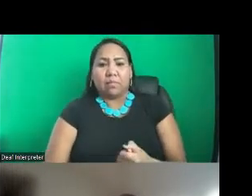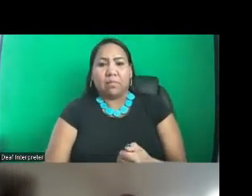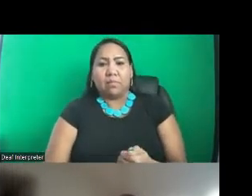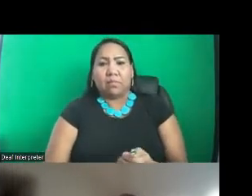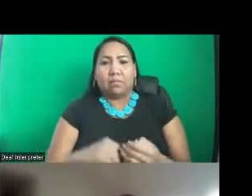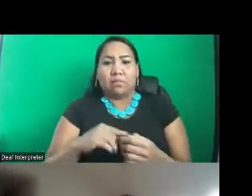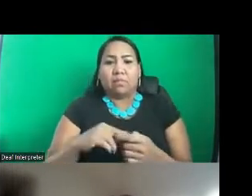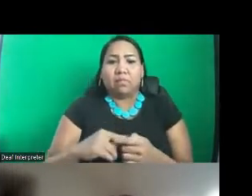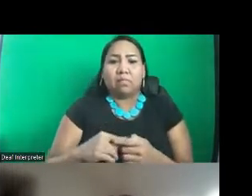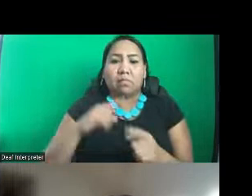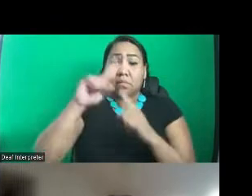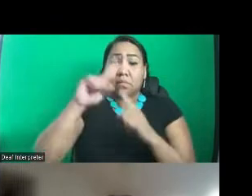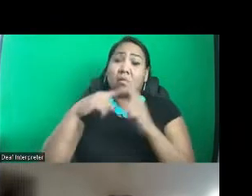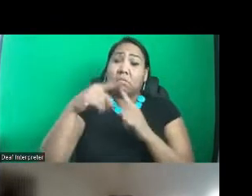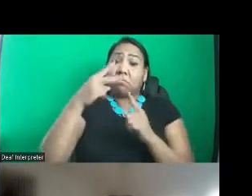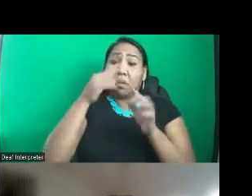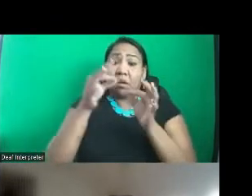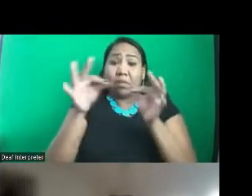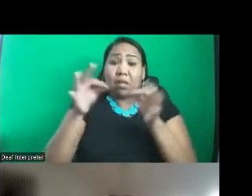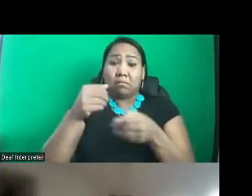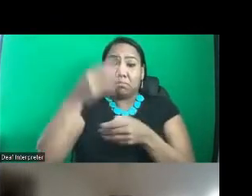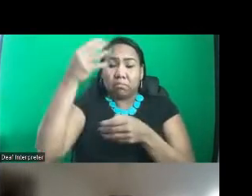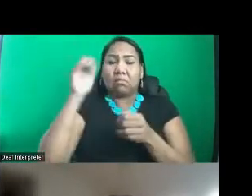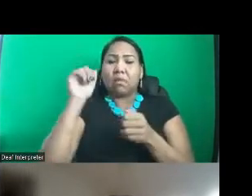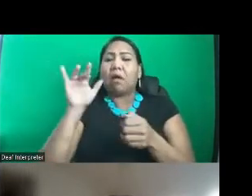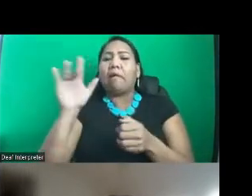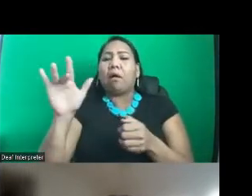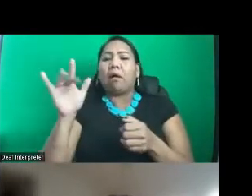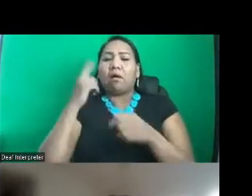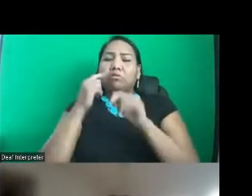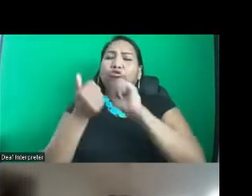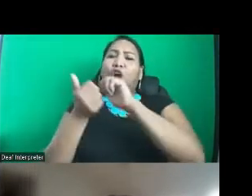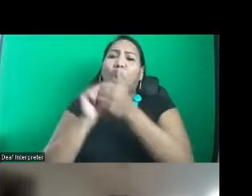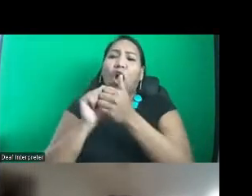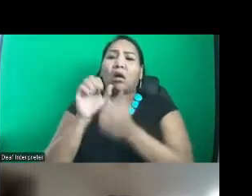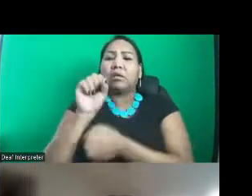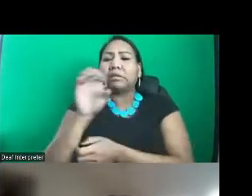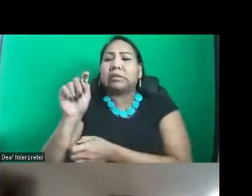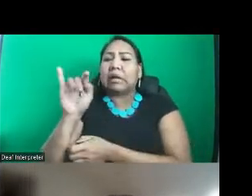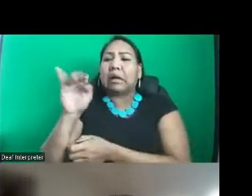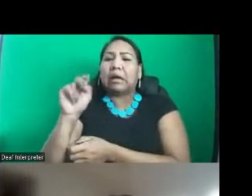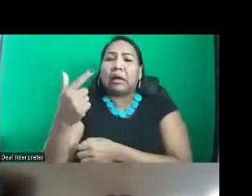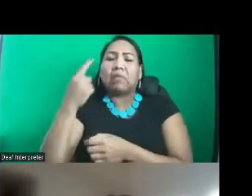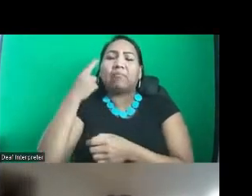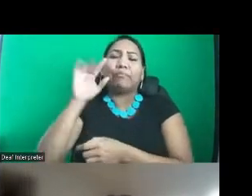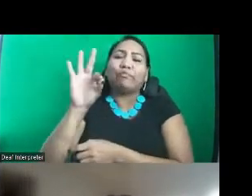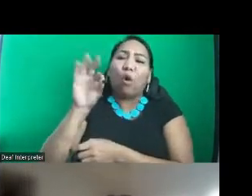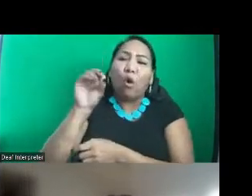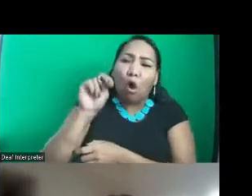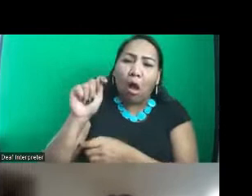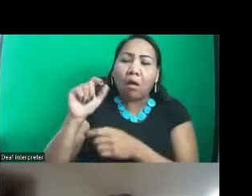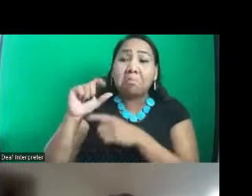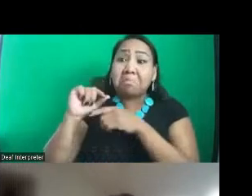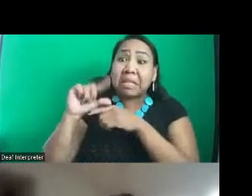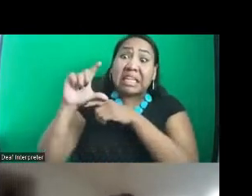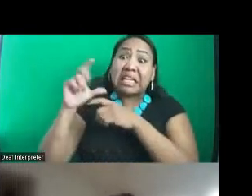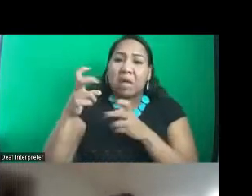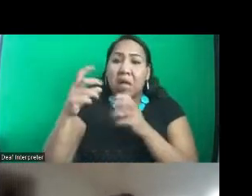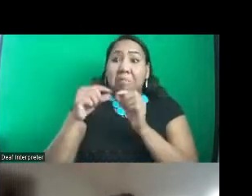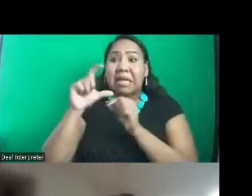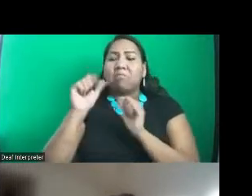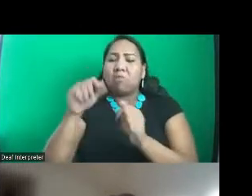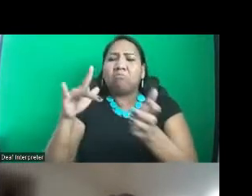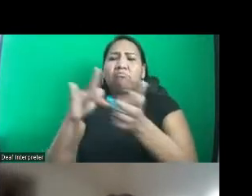of the browser window. We suggest you position the window to sit right on top of the embedded captioning to allow you to see the screen